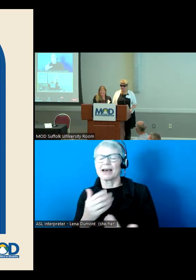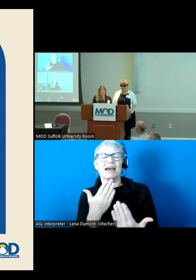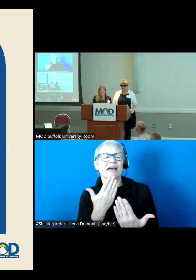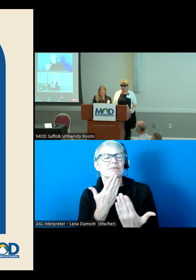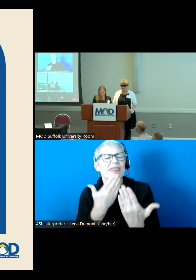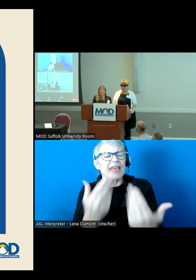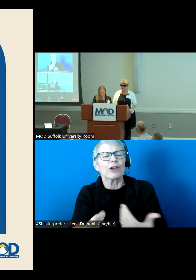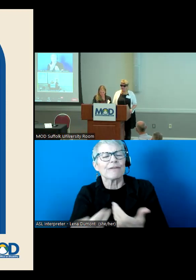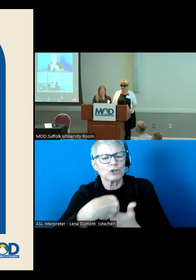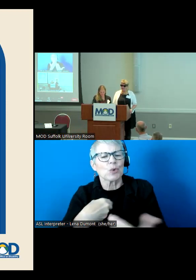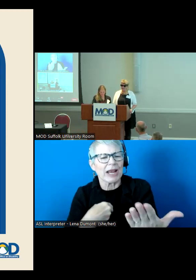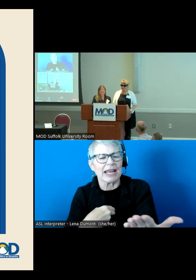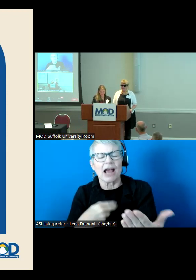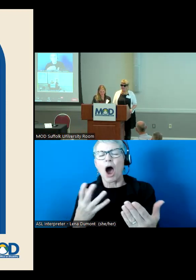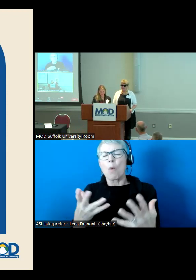Tom's